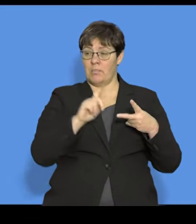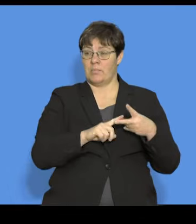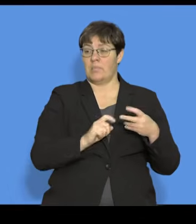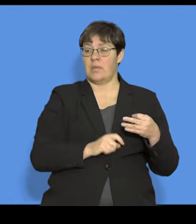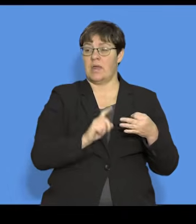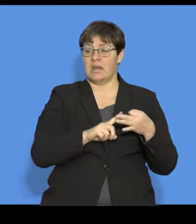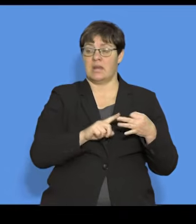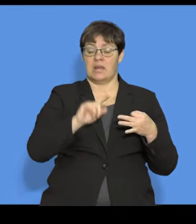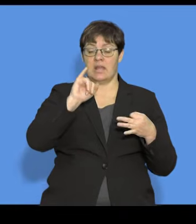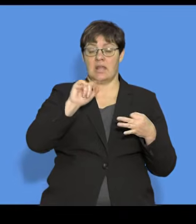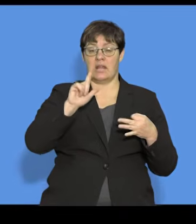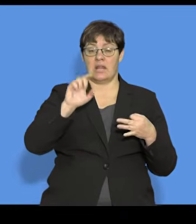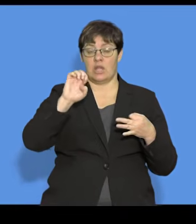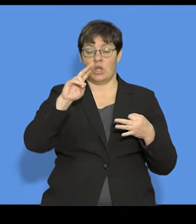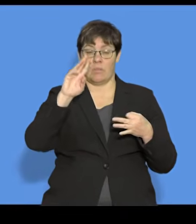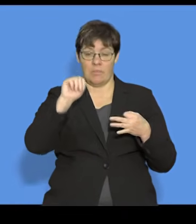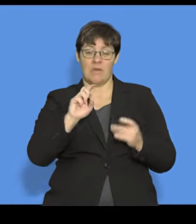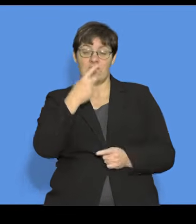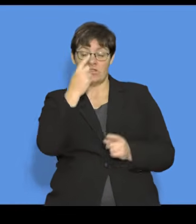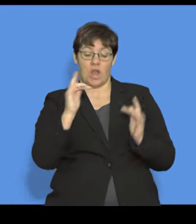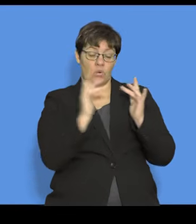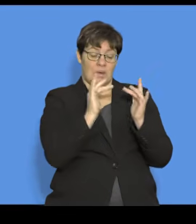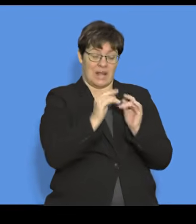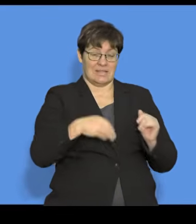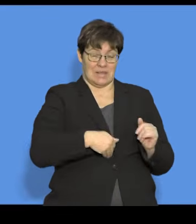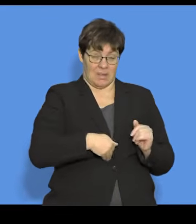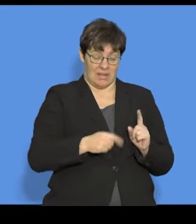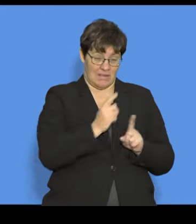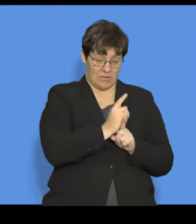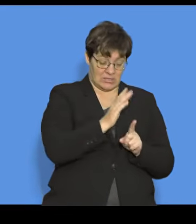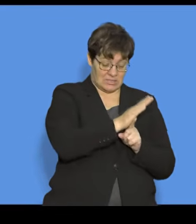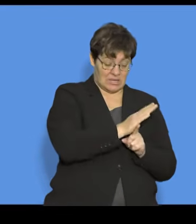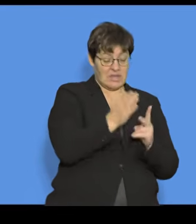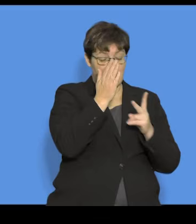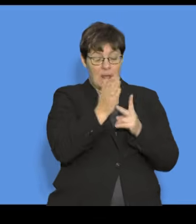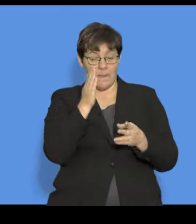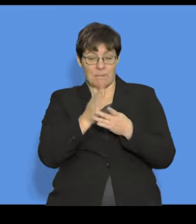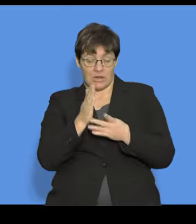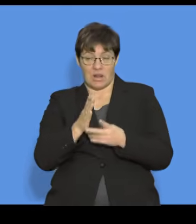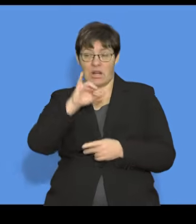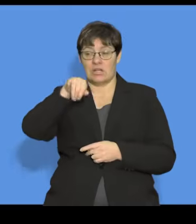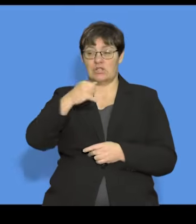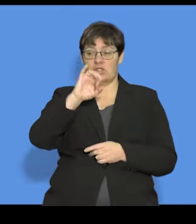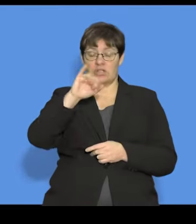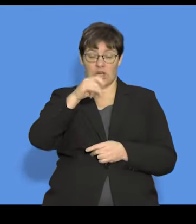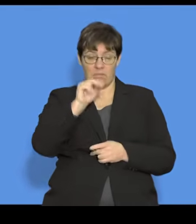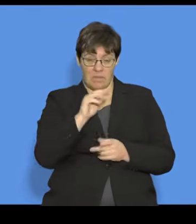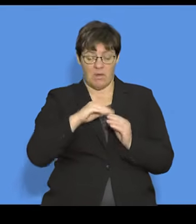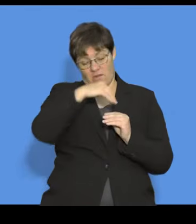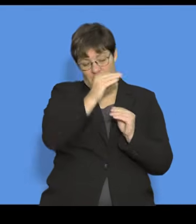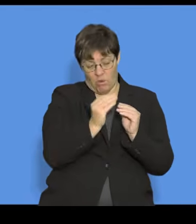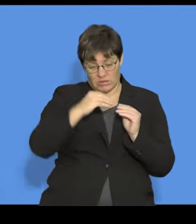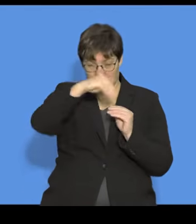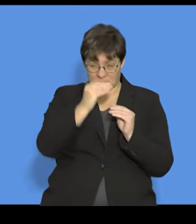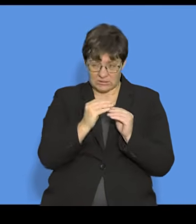that's the first part, which is the part that connects to the stomach. Then we've got the middle part called the jejunum. Again, it's